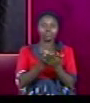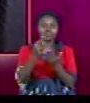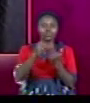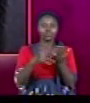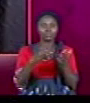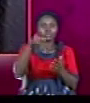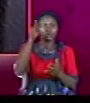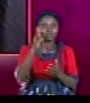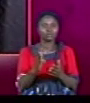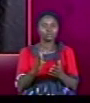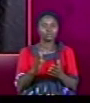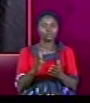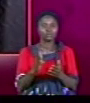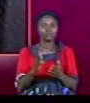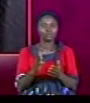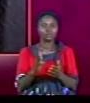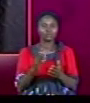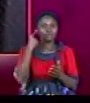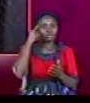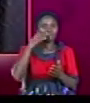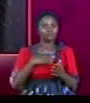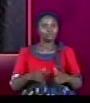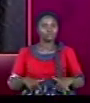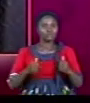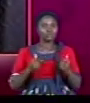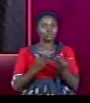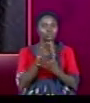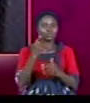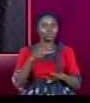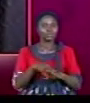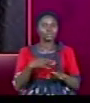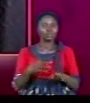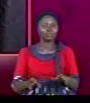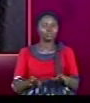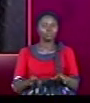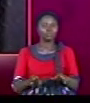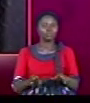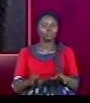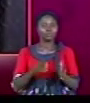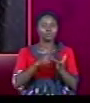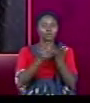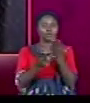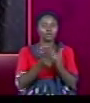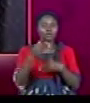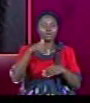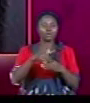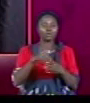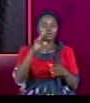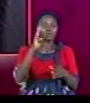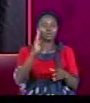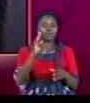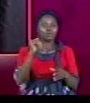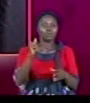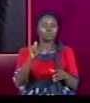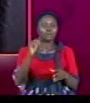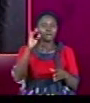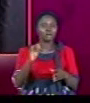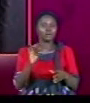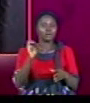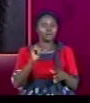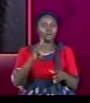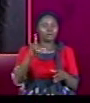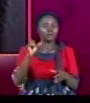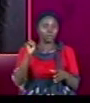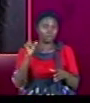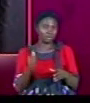was during the time of Global Crusade in Bayelsa, on the third day, that